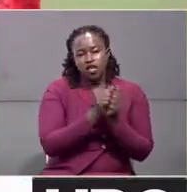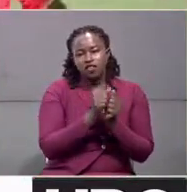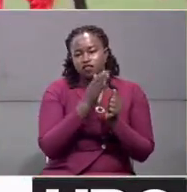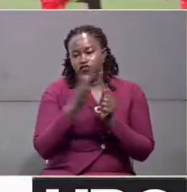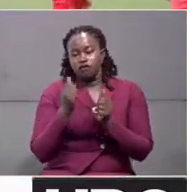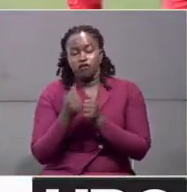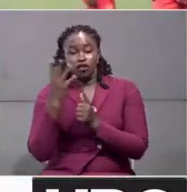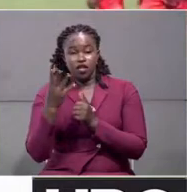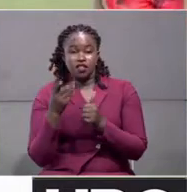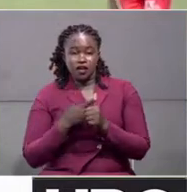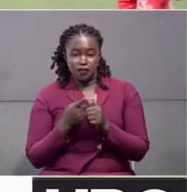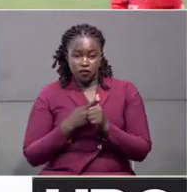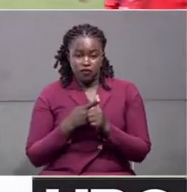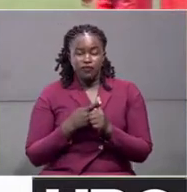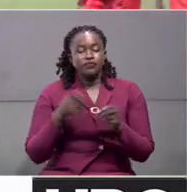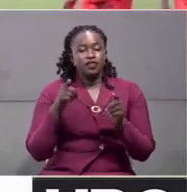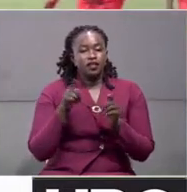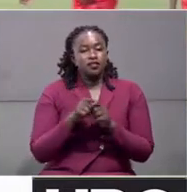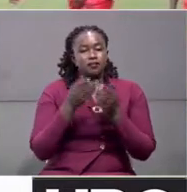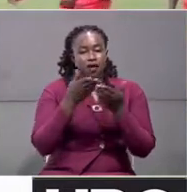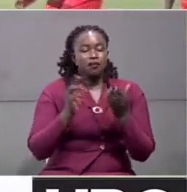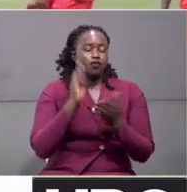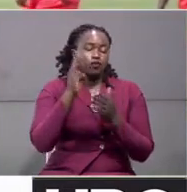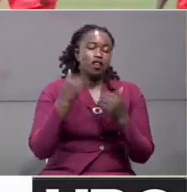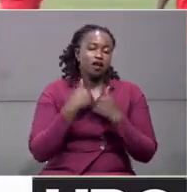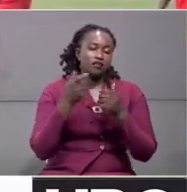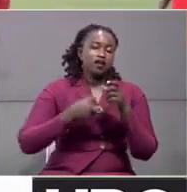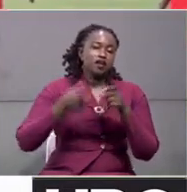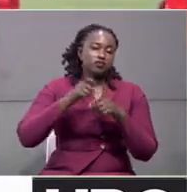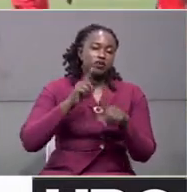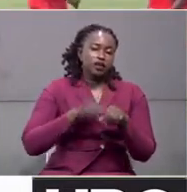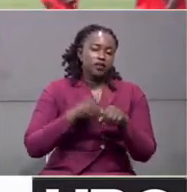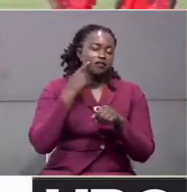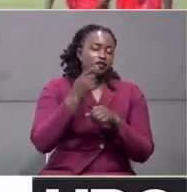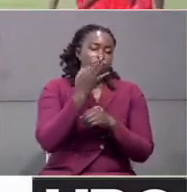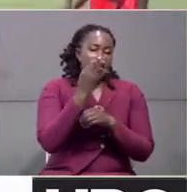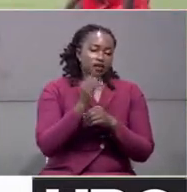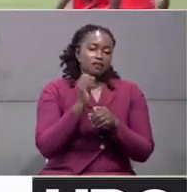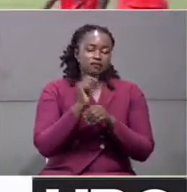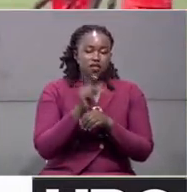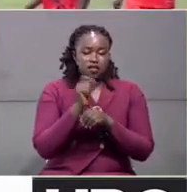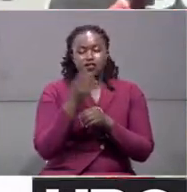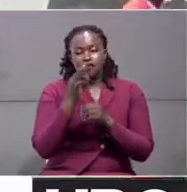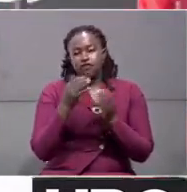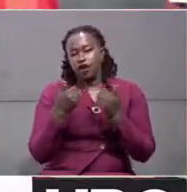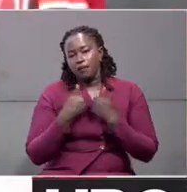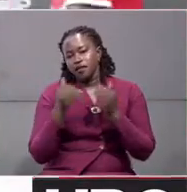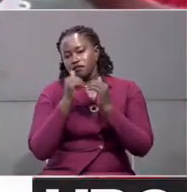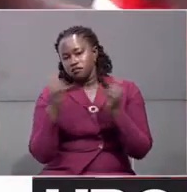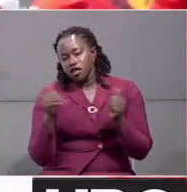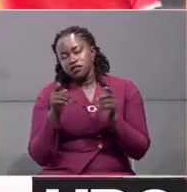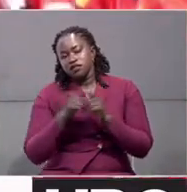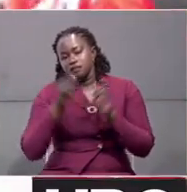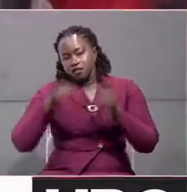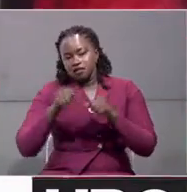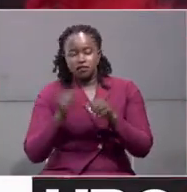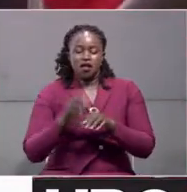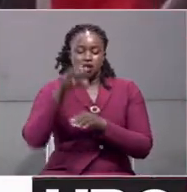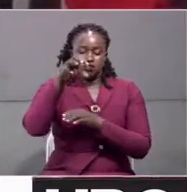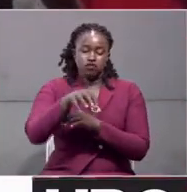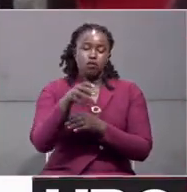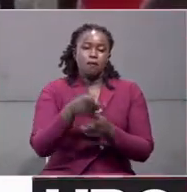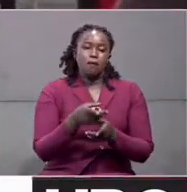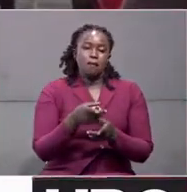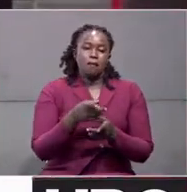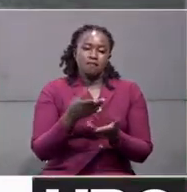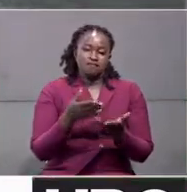the 14th of April, while there will be an extra time for 30 minutes in case of a draw and possibly a penalty